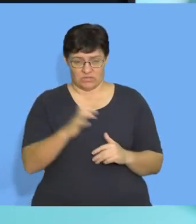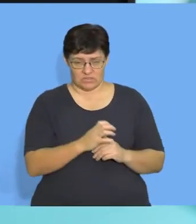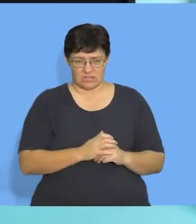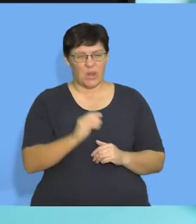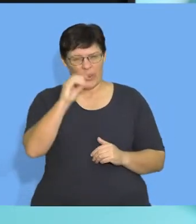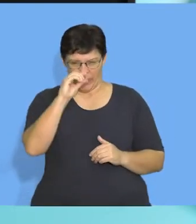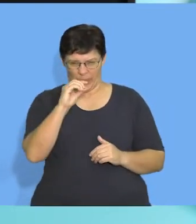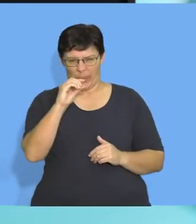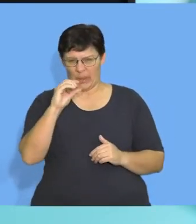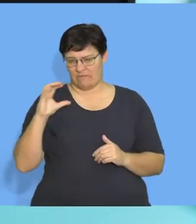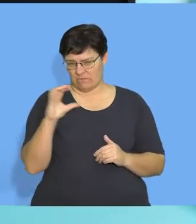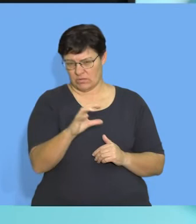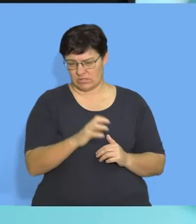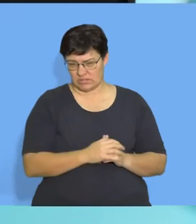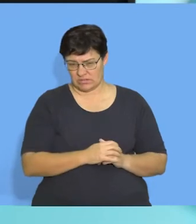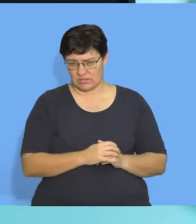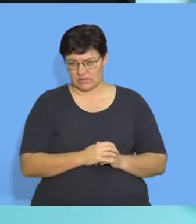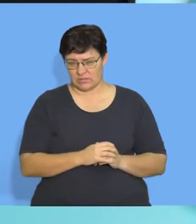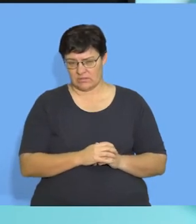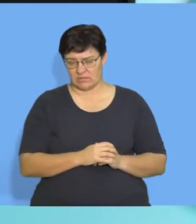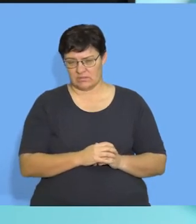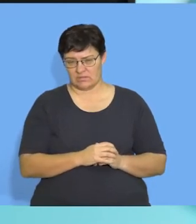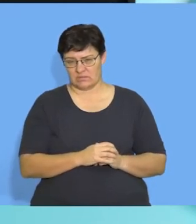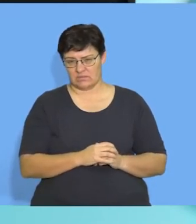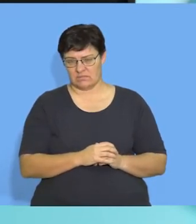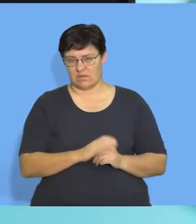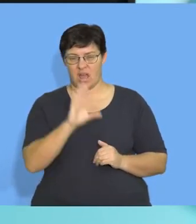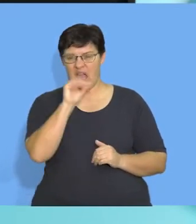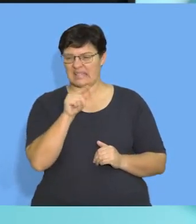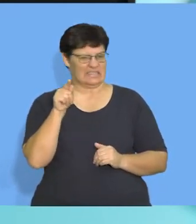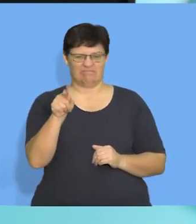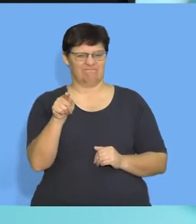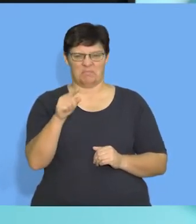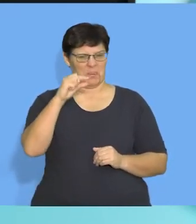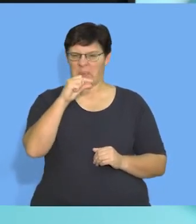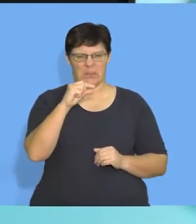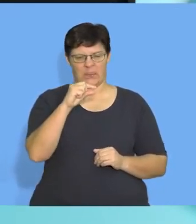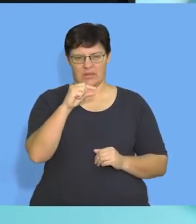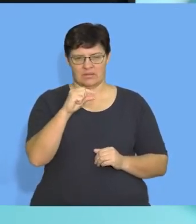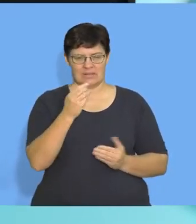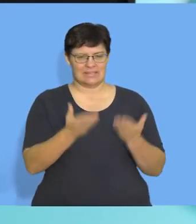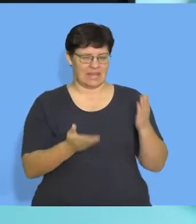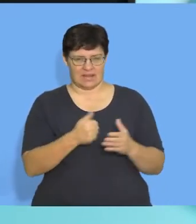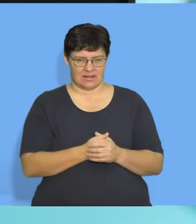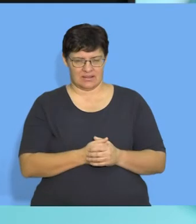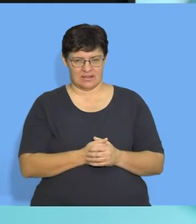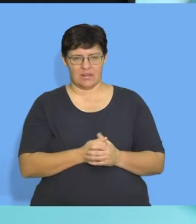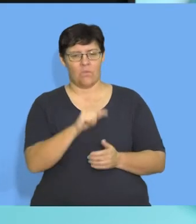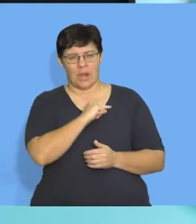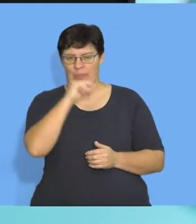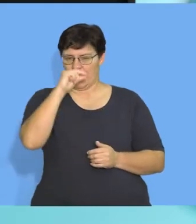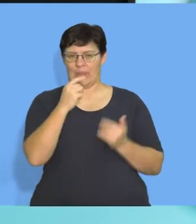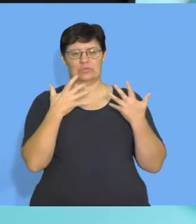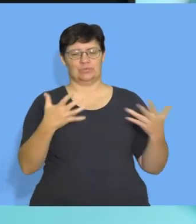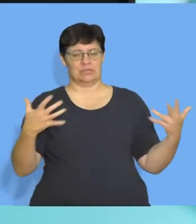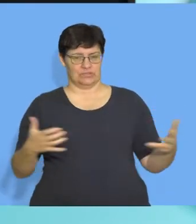small force. And we probably wouldn't ask you to draw one like this to scale, because it's small. Because